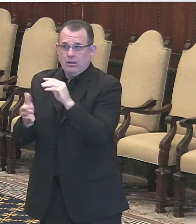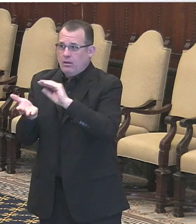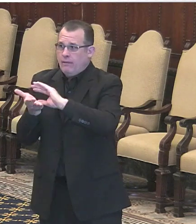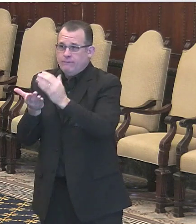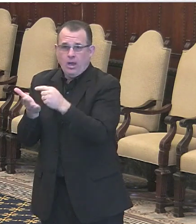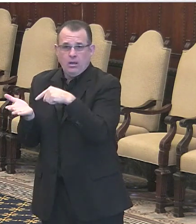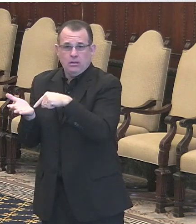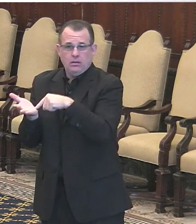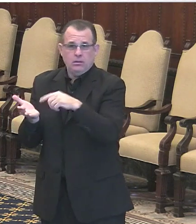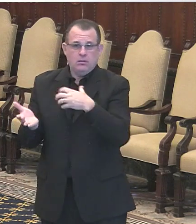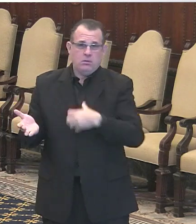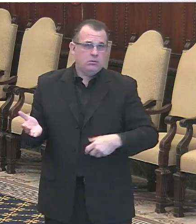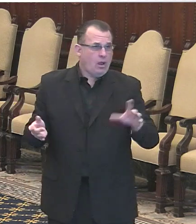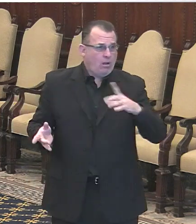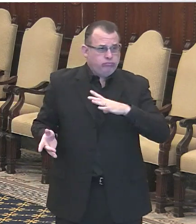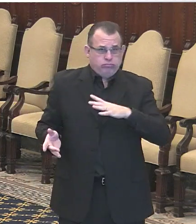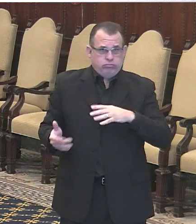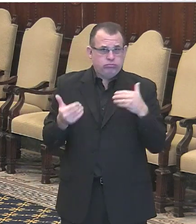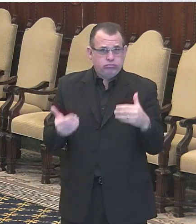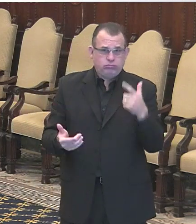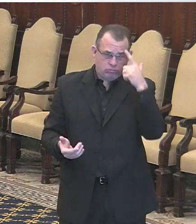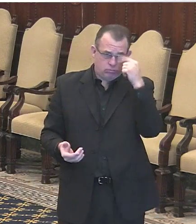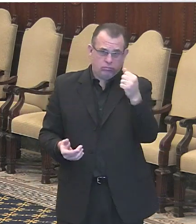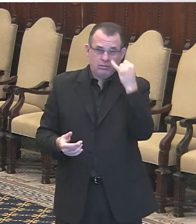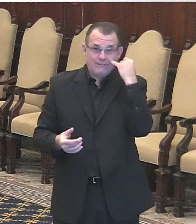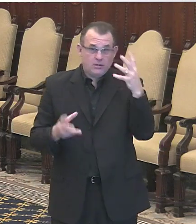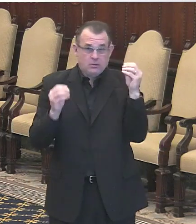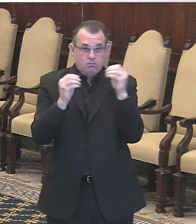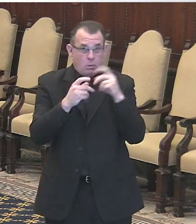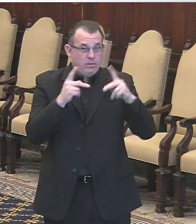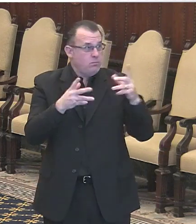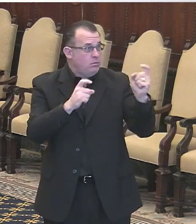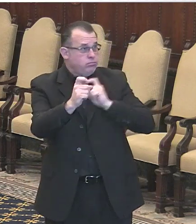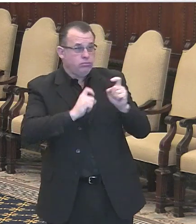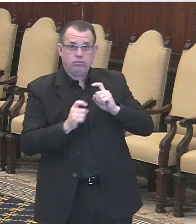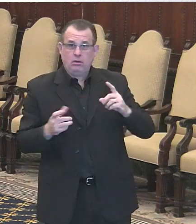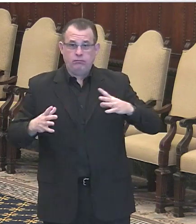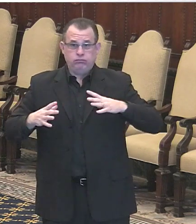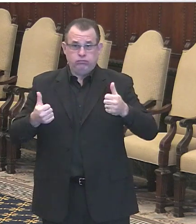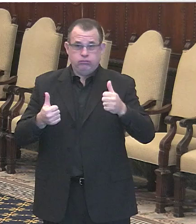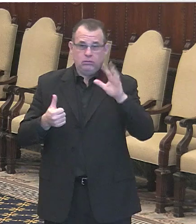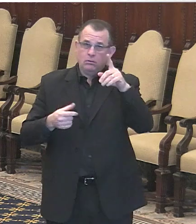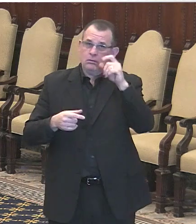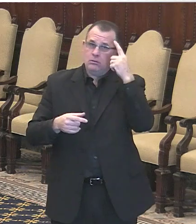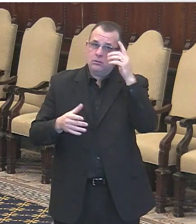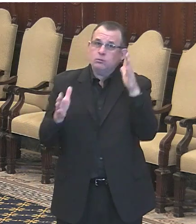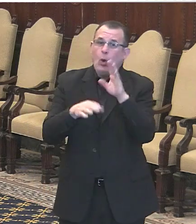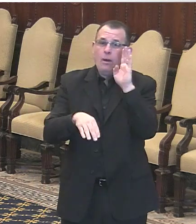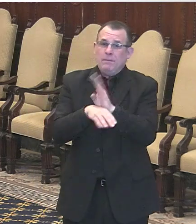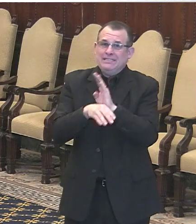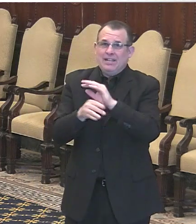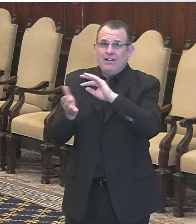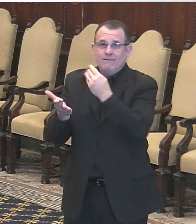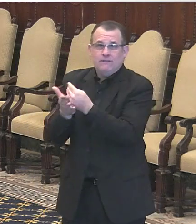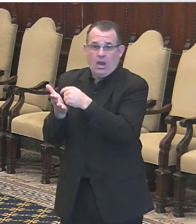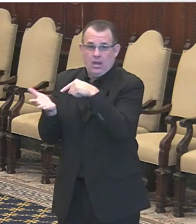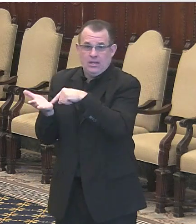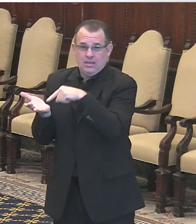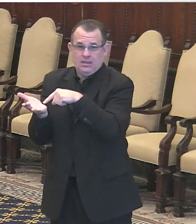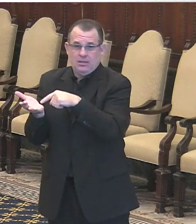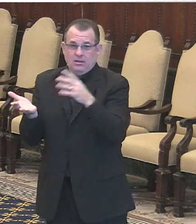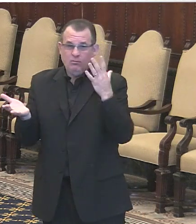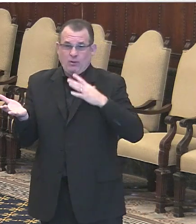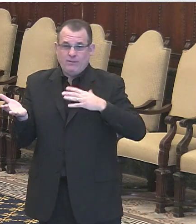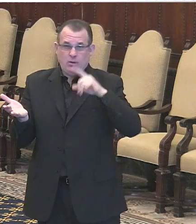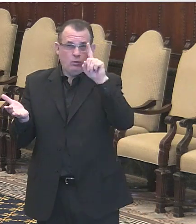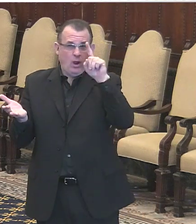we get additional dollars, but let me on the small business fund, the additional money was $1.26 million